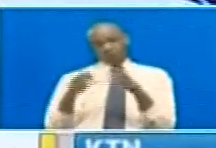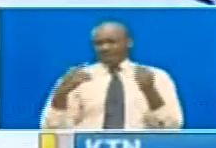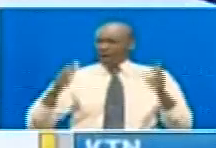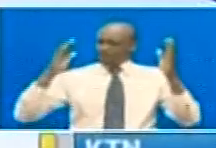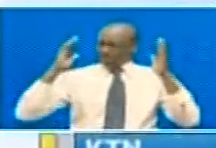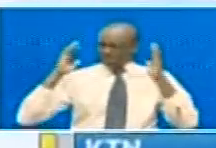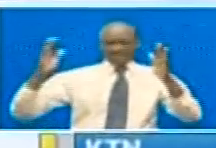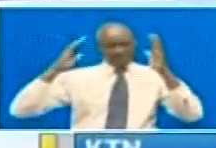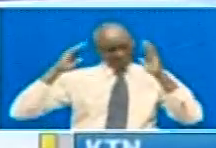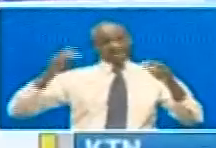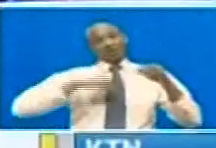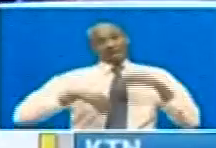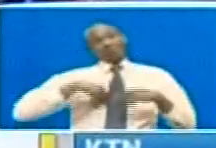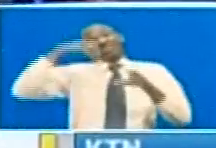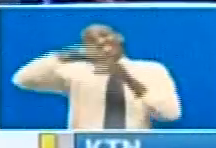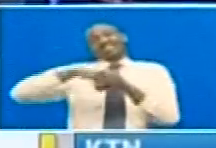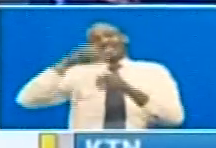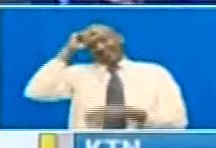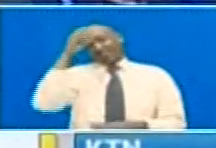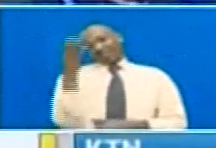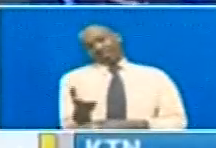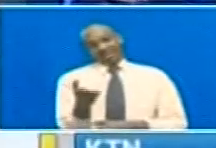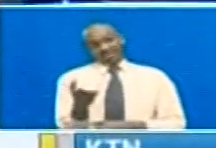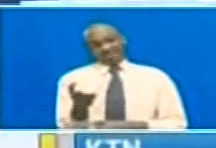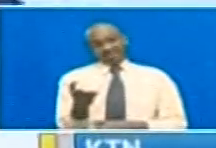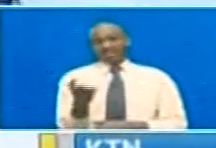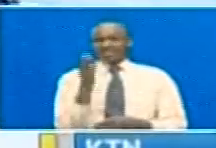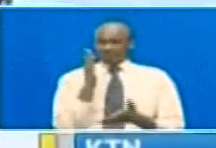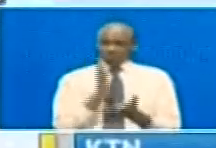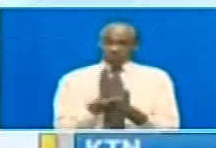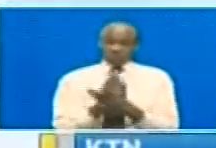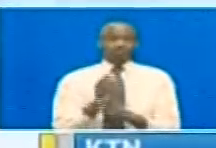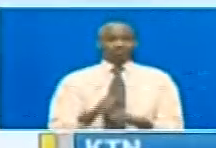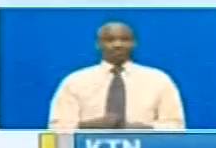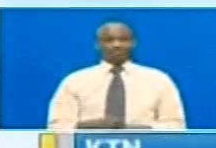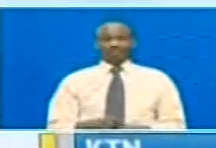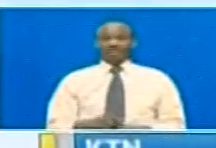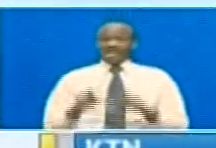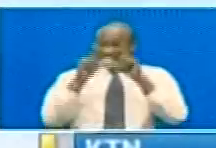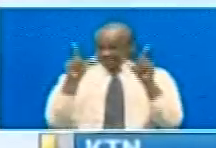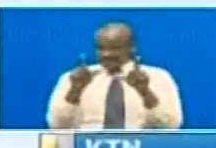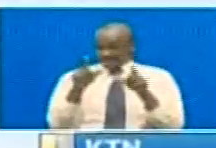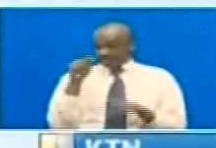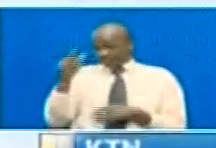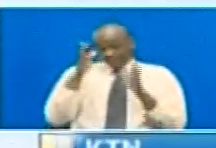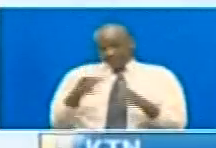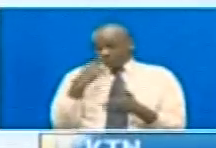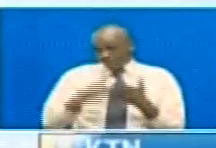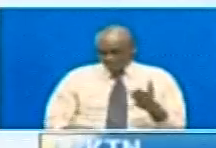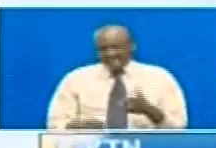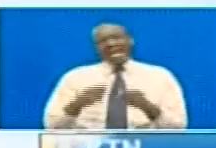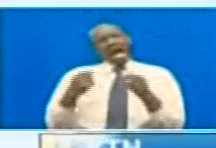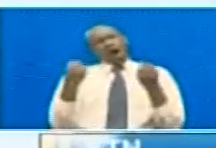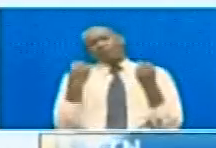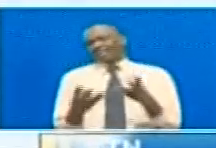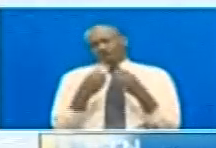grand corruption inside government, and those numbers have been dizzying. But when Linda, mm-hmm. Adelaide puts those numbers into perspective.